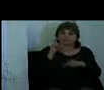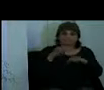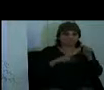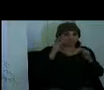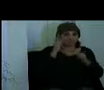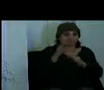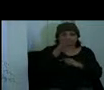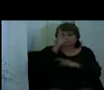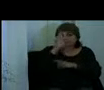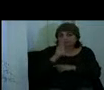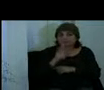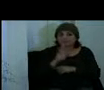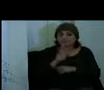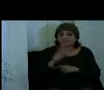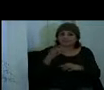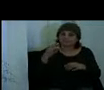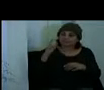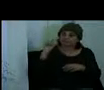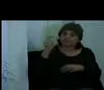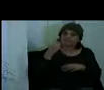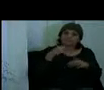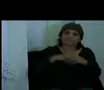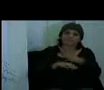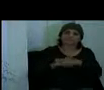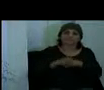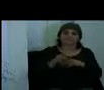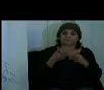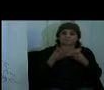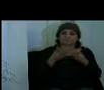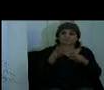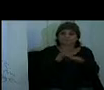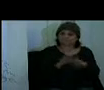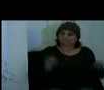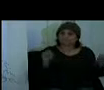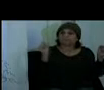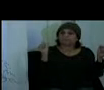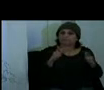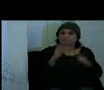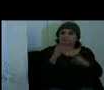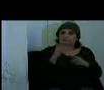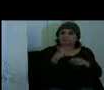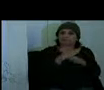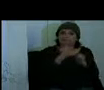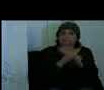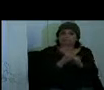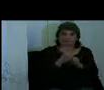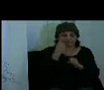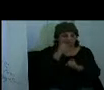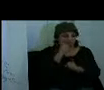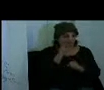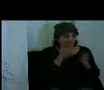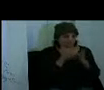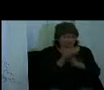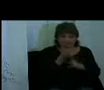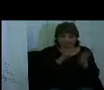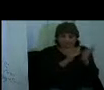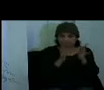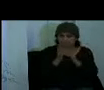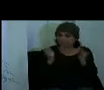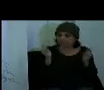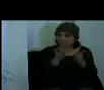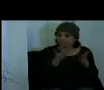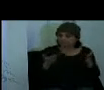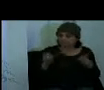the firstborn over all creation. For by Jesus, all things were created that are in